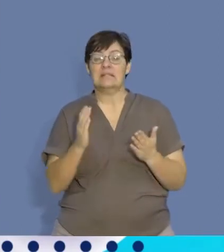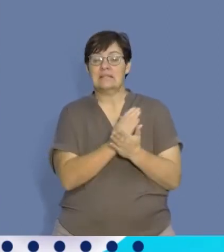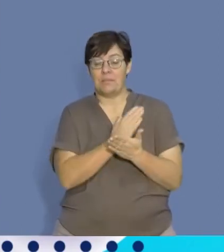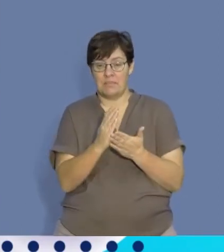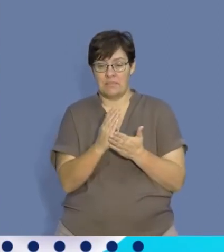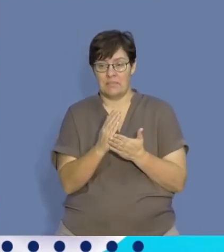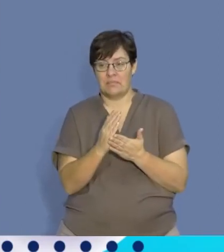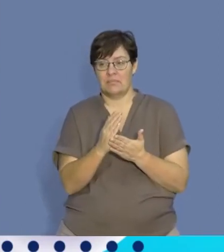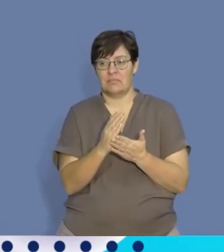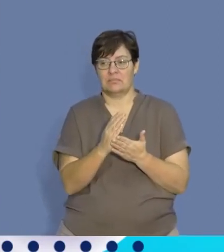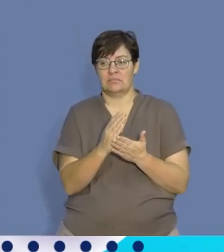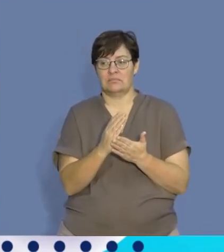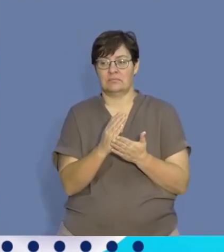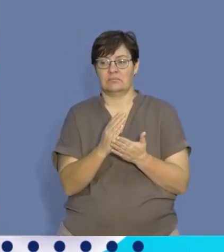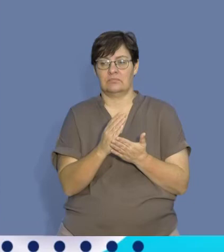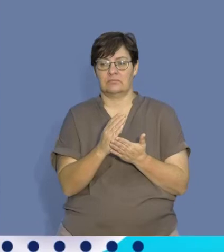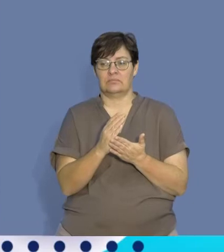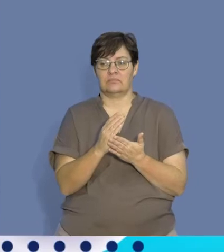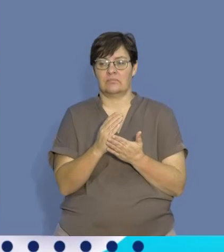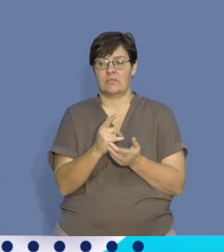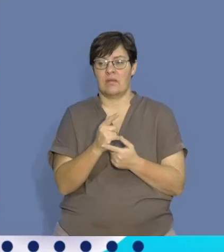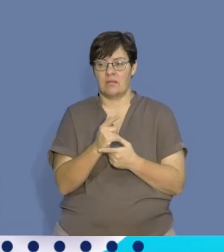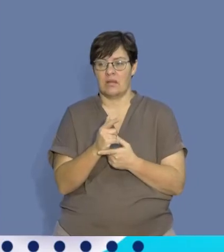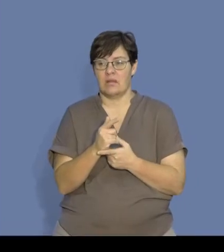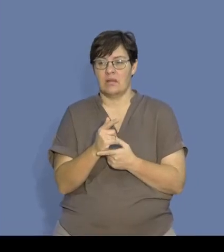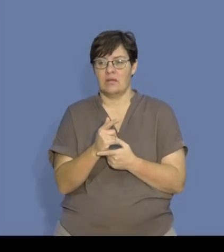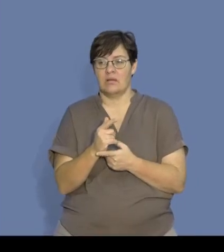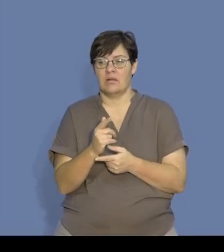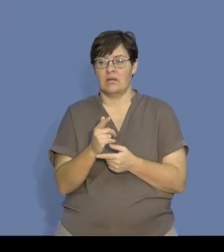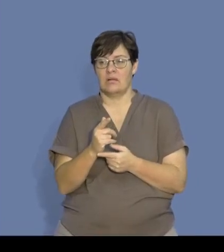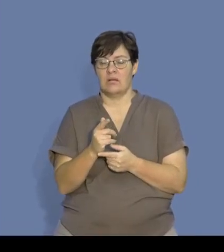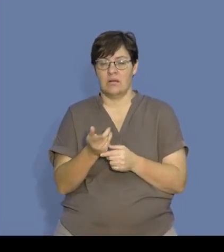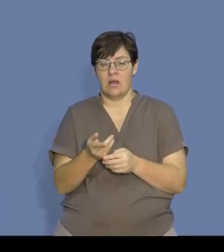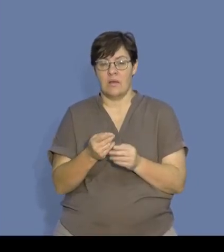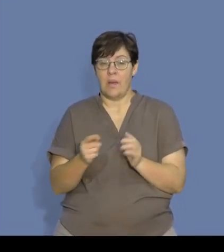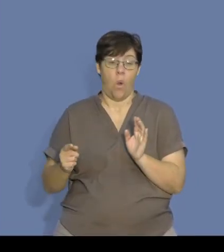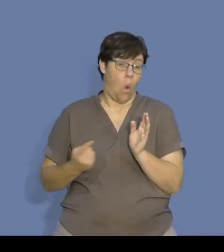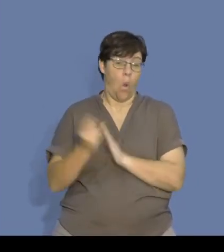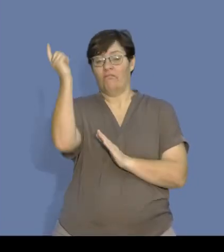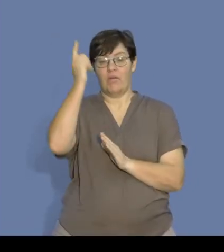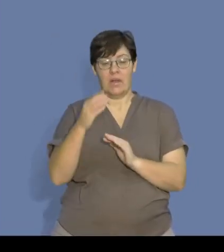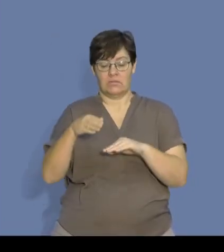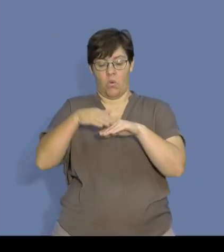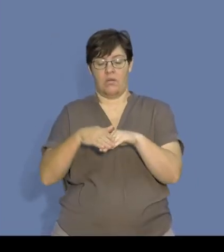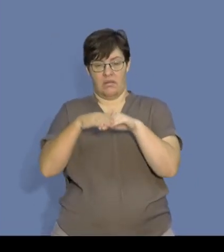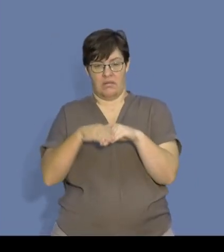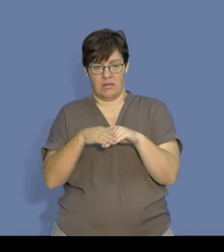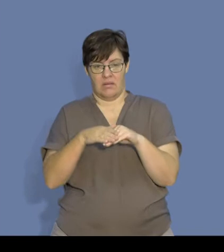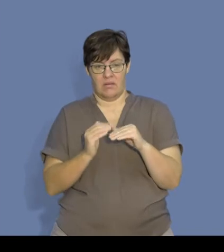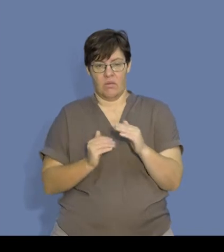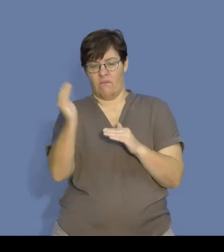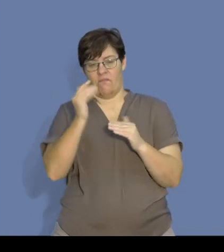only allows the electron to sit on the surface, so that's not very